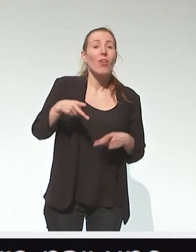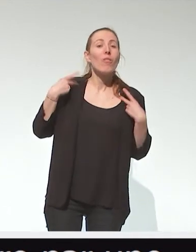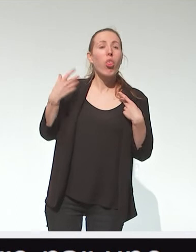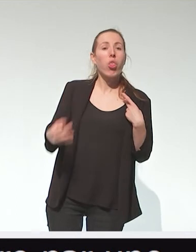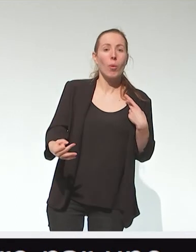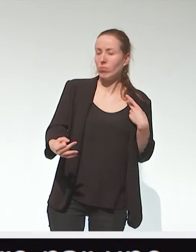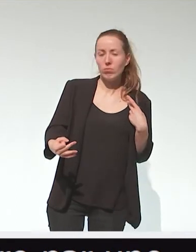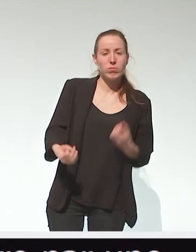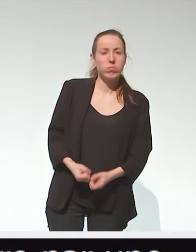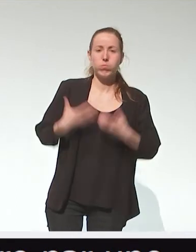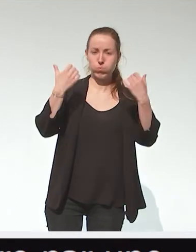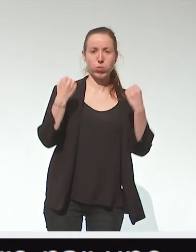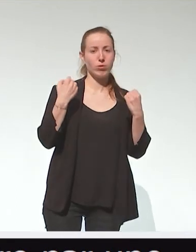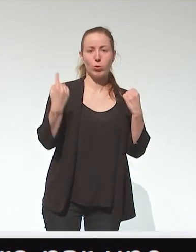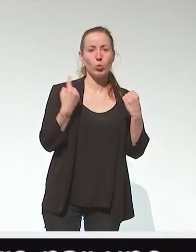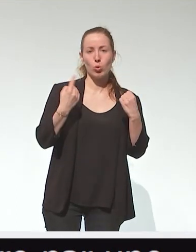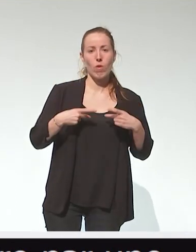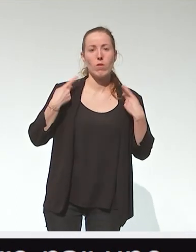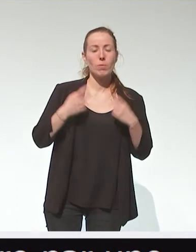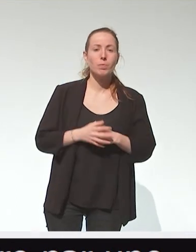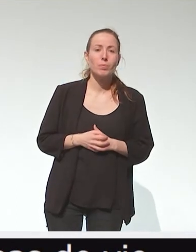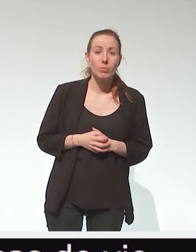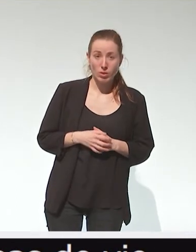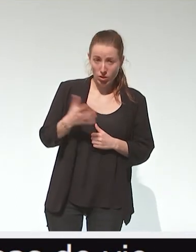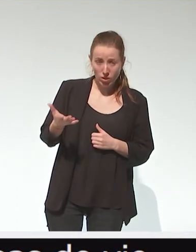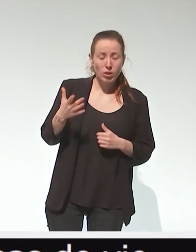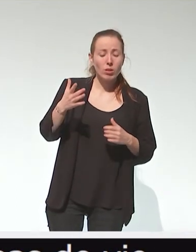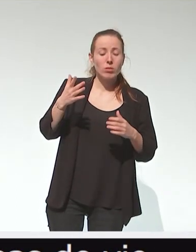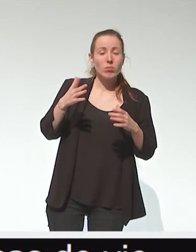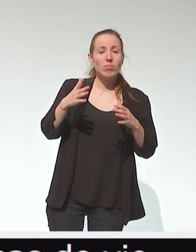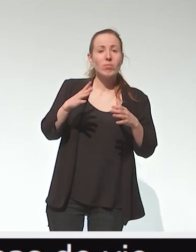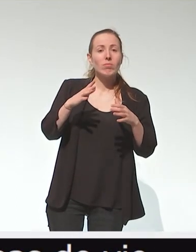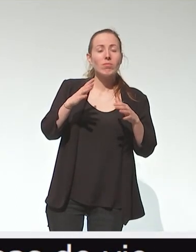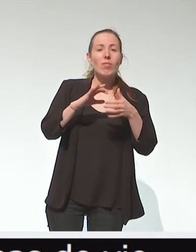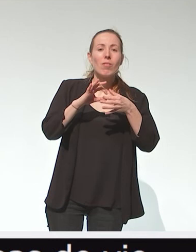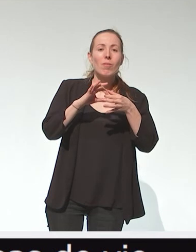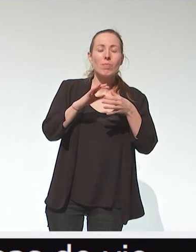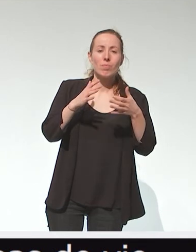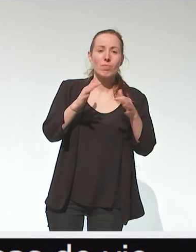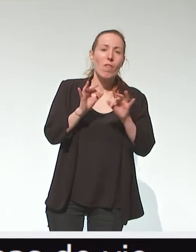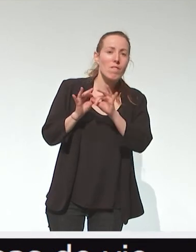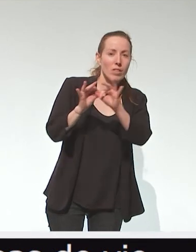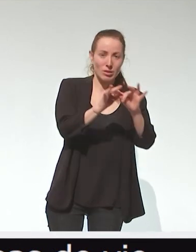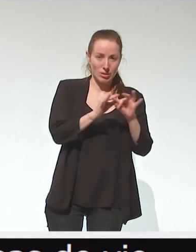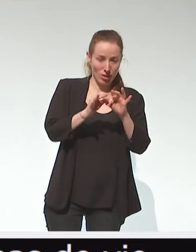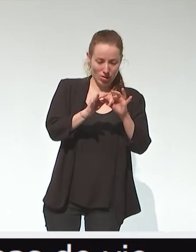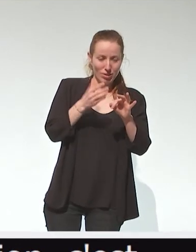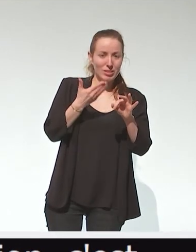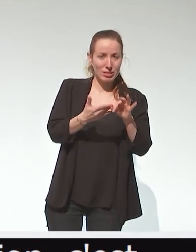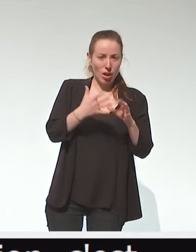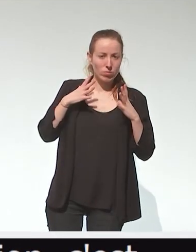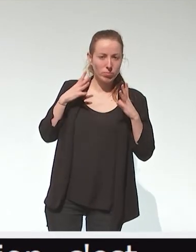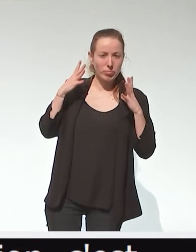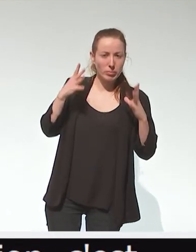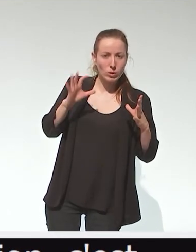thing as a minuscule life. Committing to inclusive participation means choosing brotherliness," and this